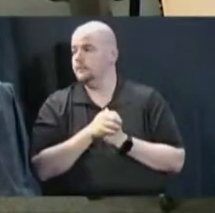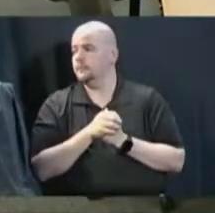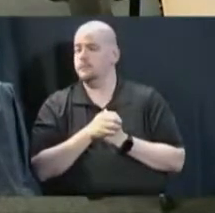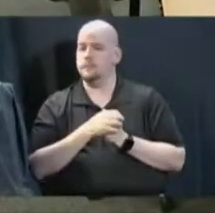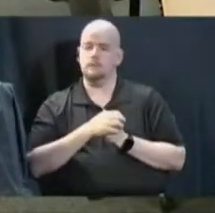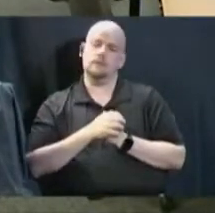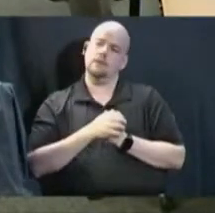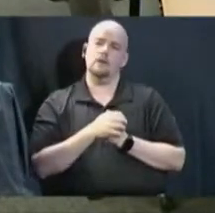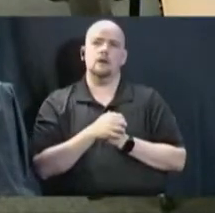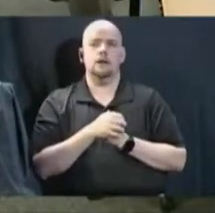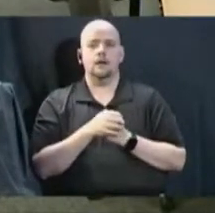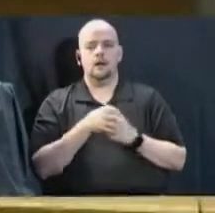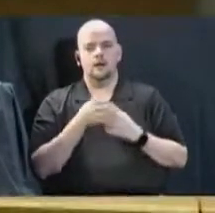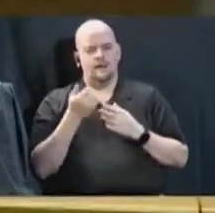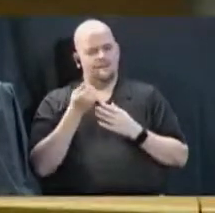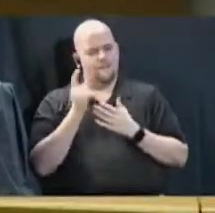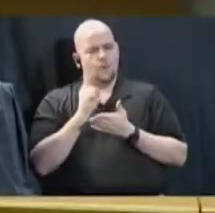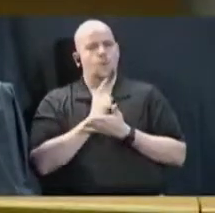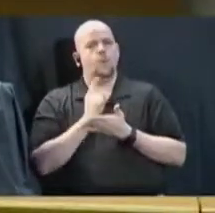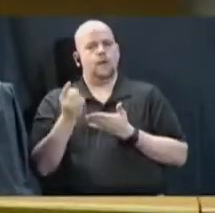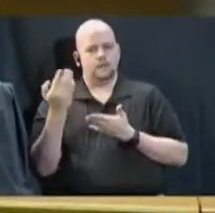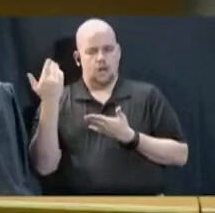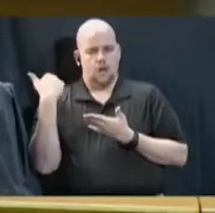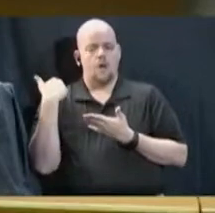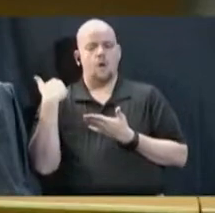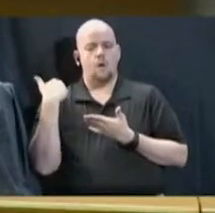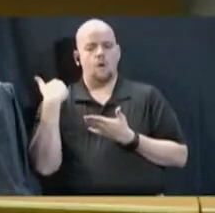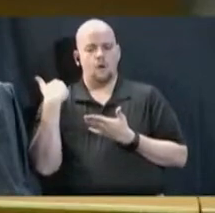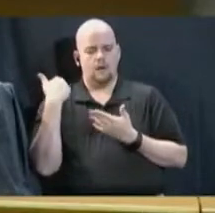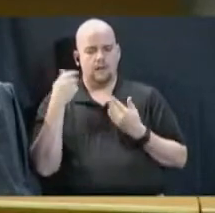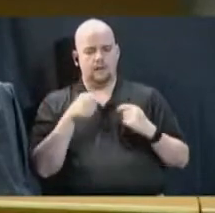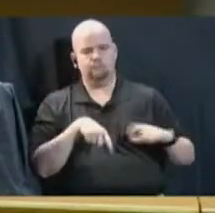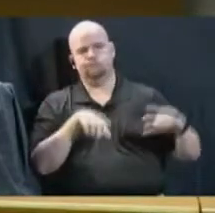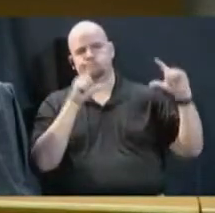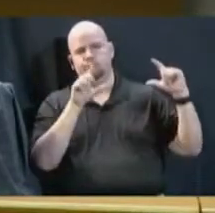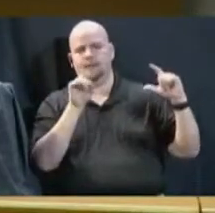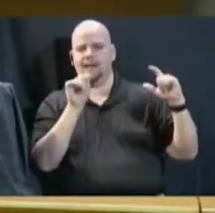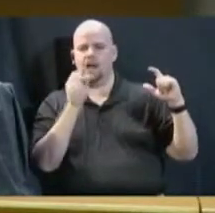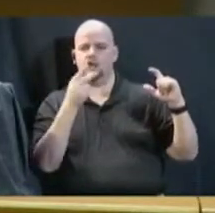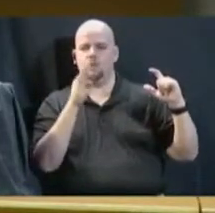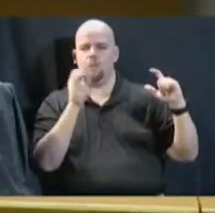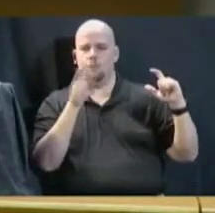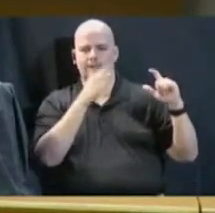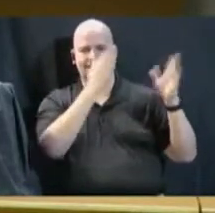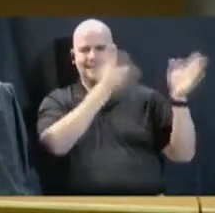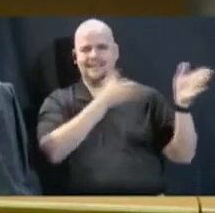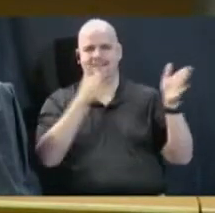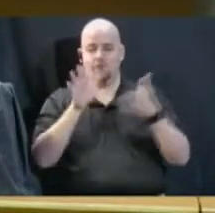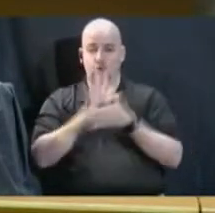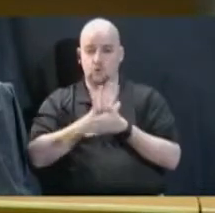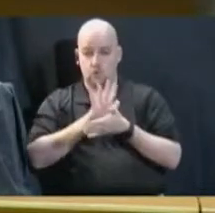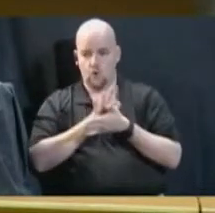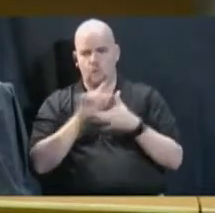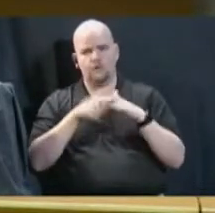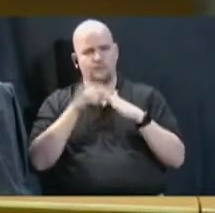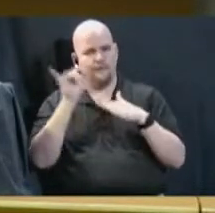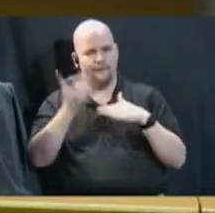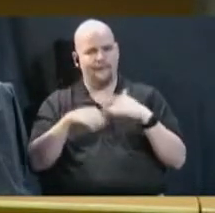I think it's been a couple of weeks ago that they have the dashboard at the individual schools. And so we started